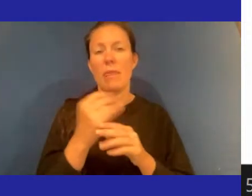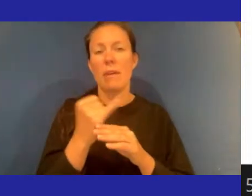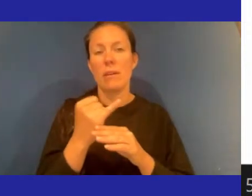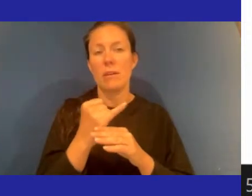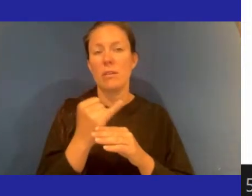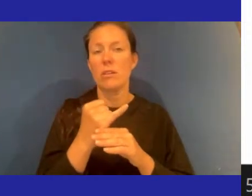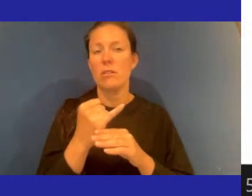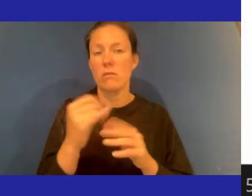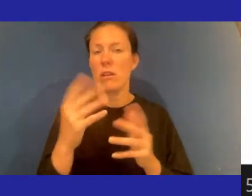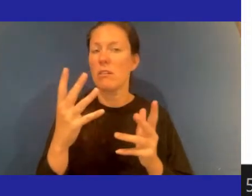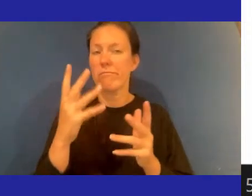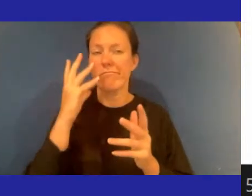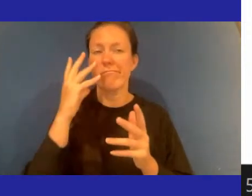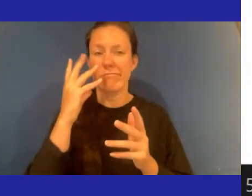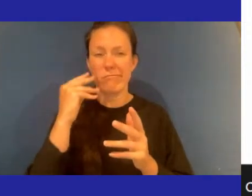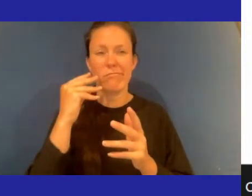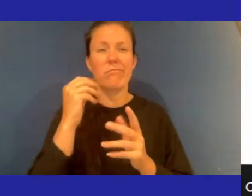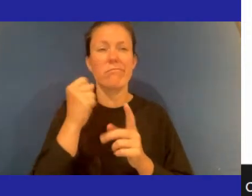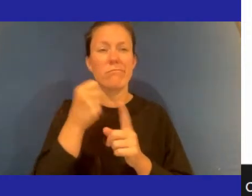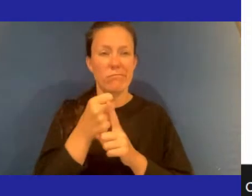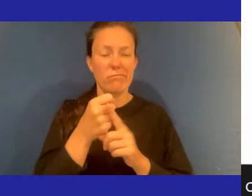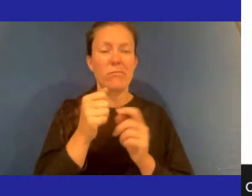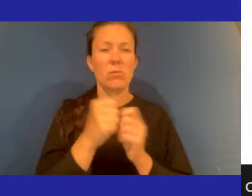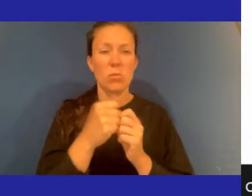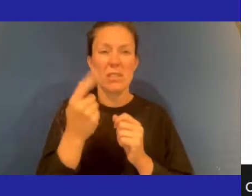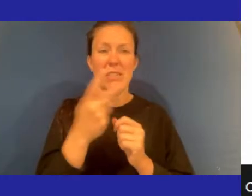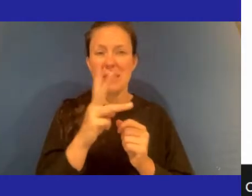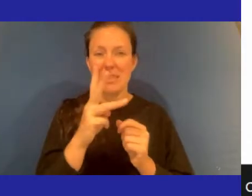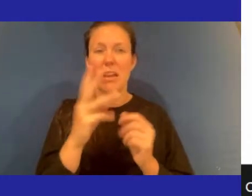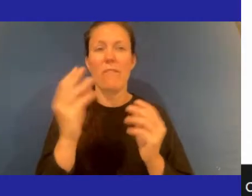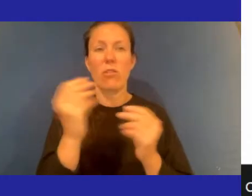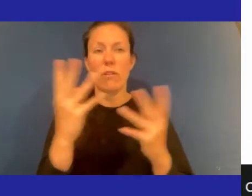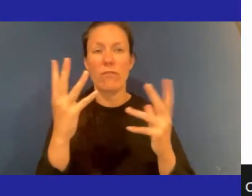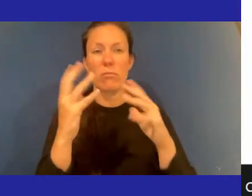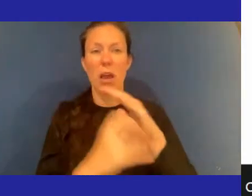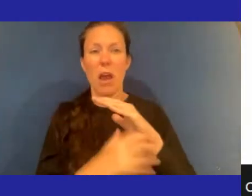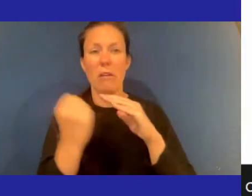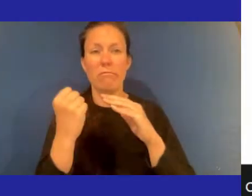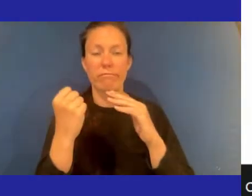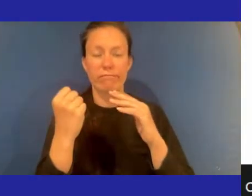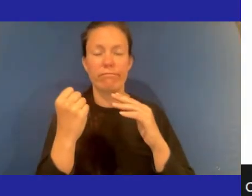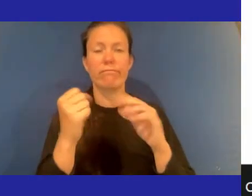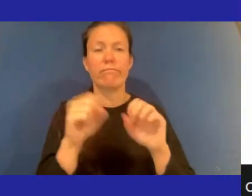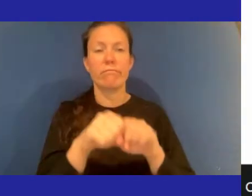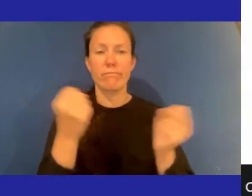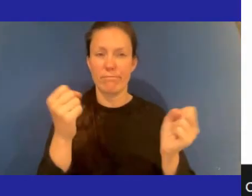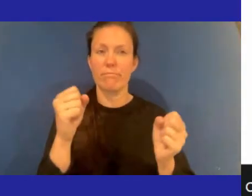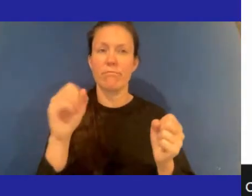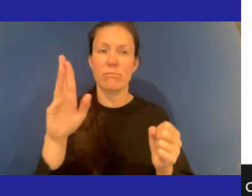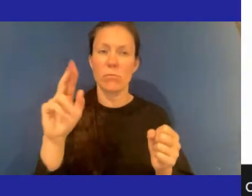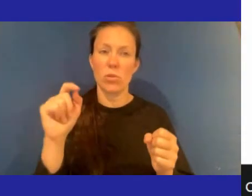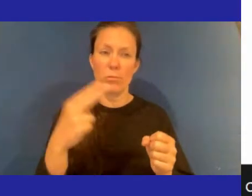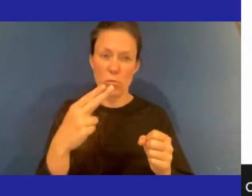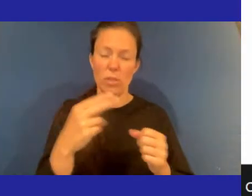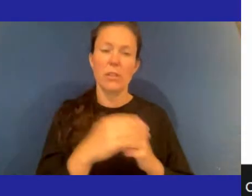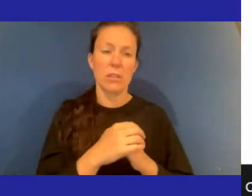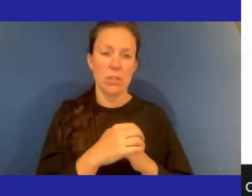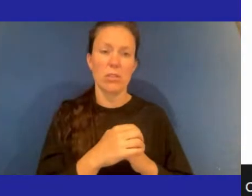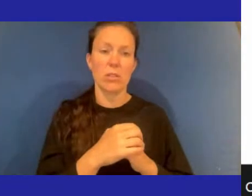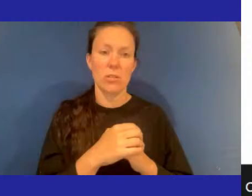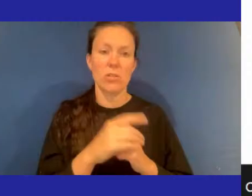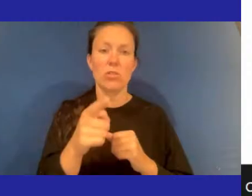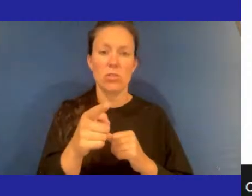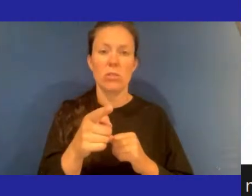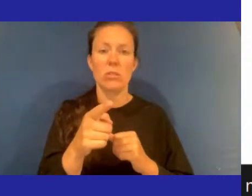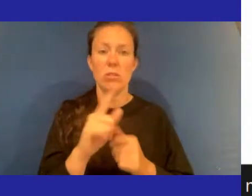impacted with multiple breaches throughout the last several years. Change Healthcare being the highlight